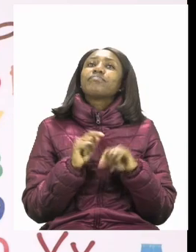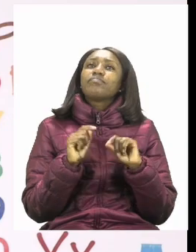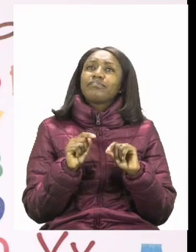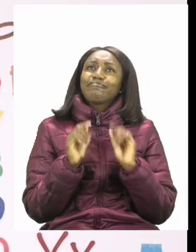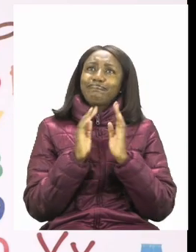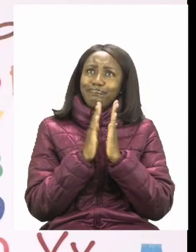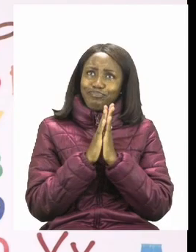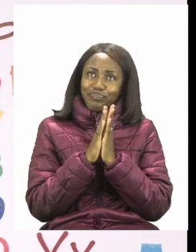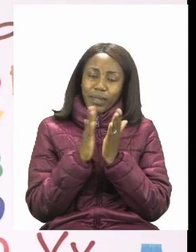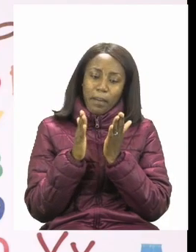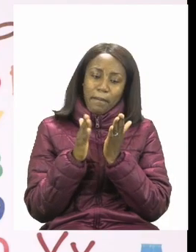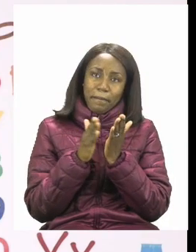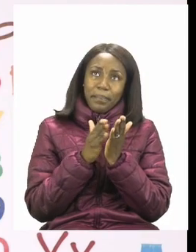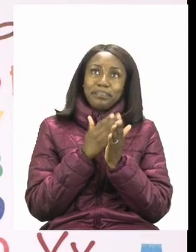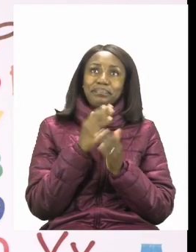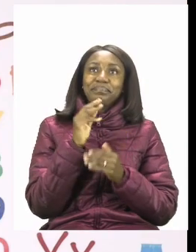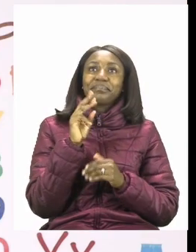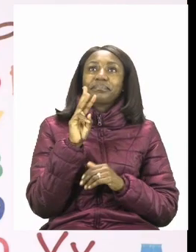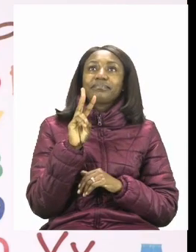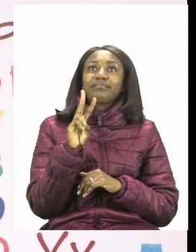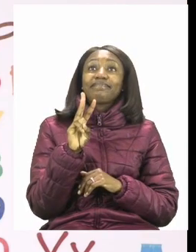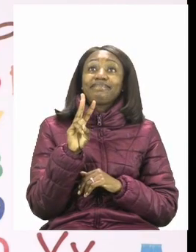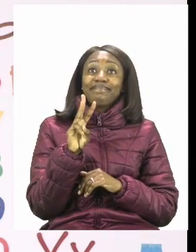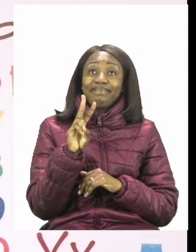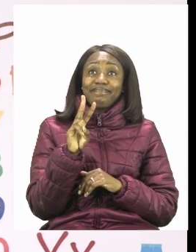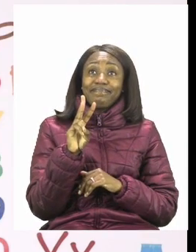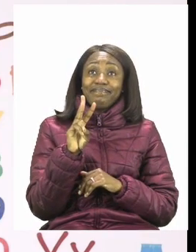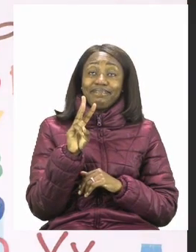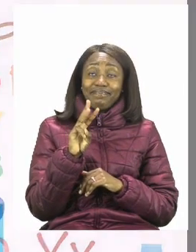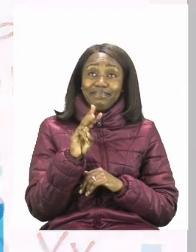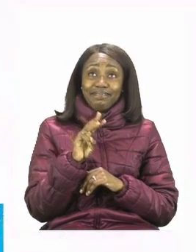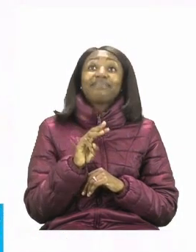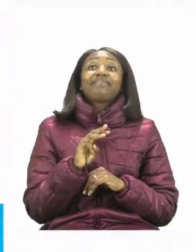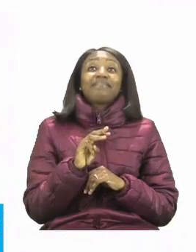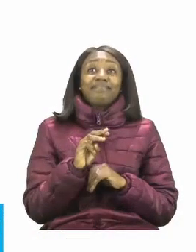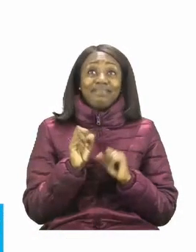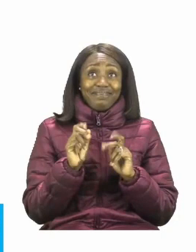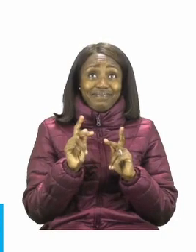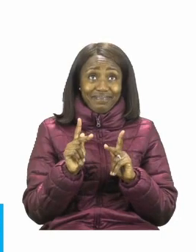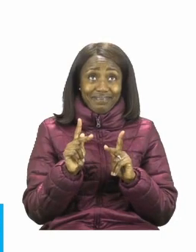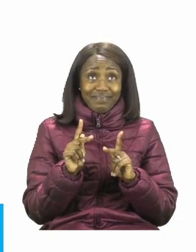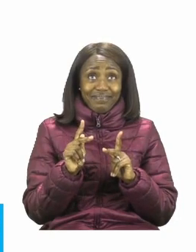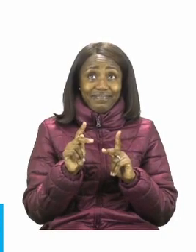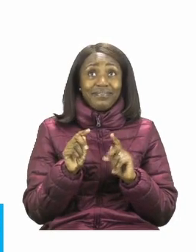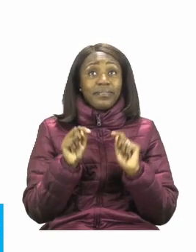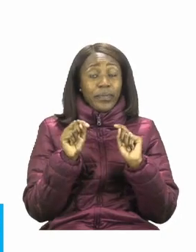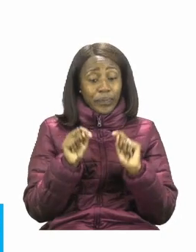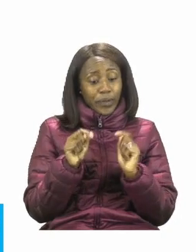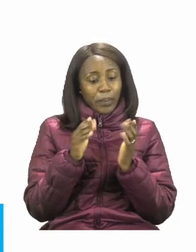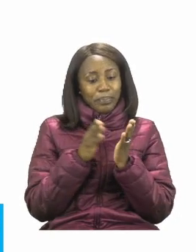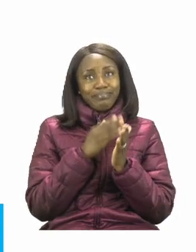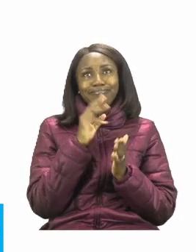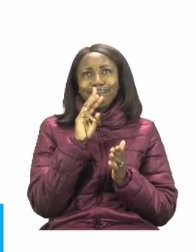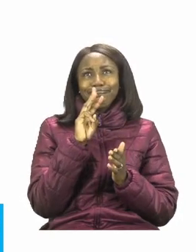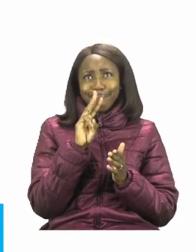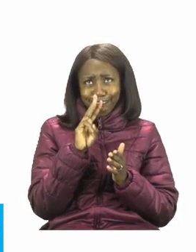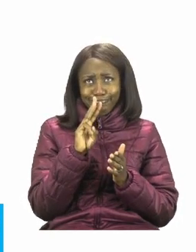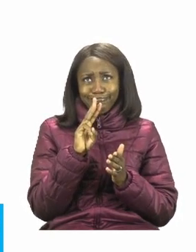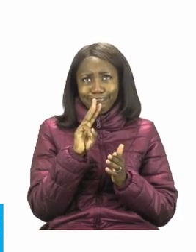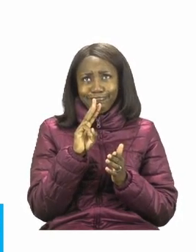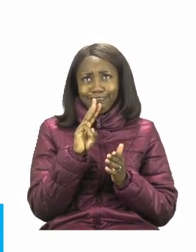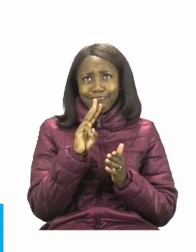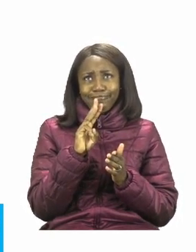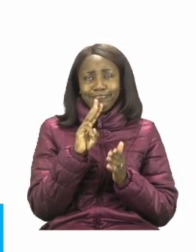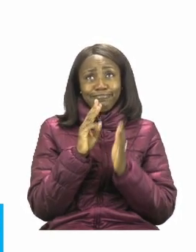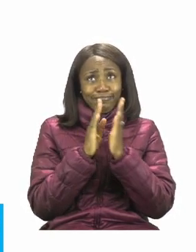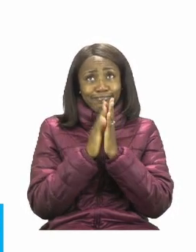I want you to turn your booklets to page 3. On page 3, remember